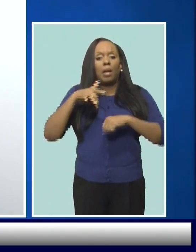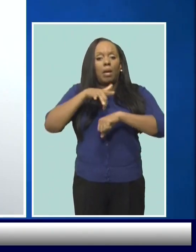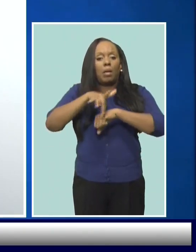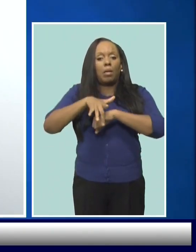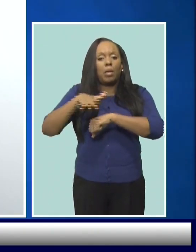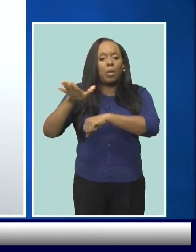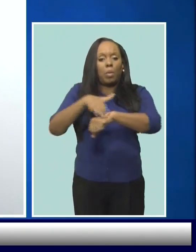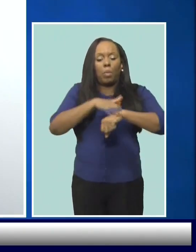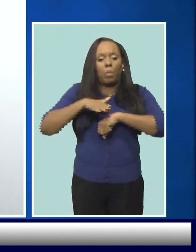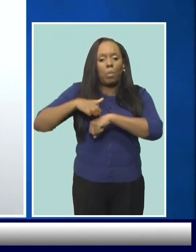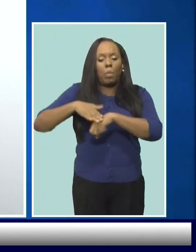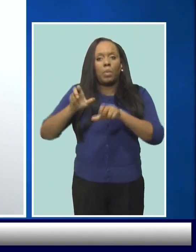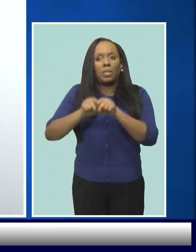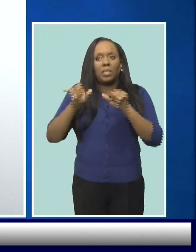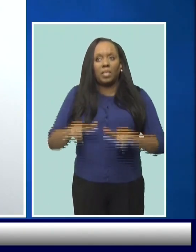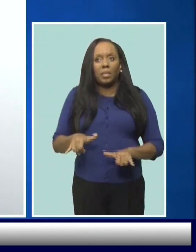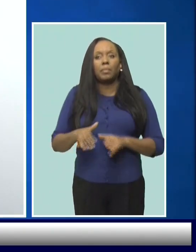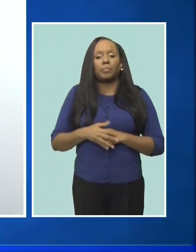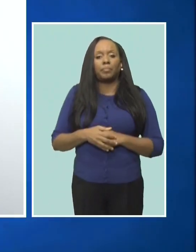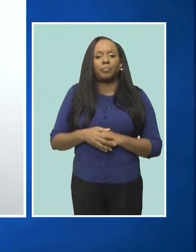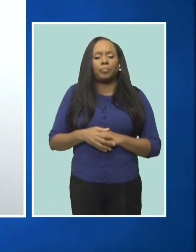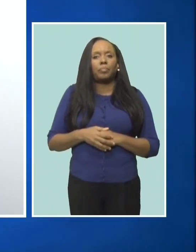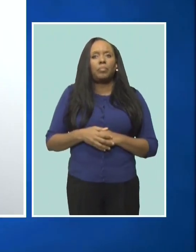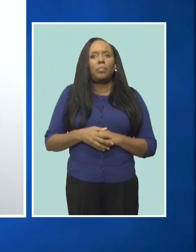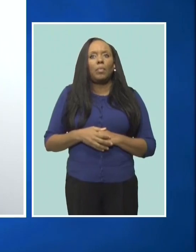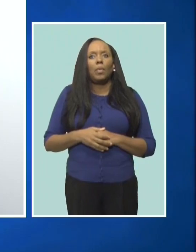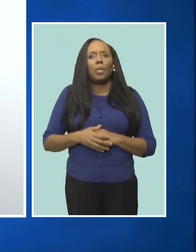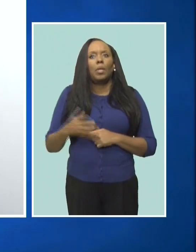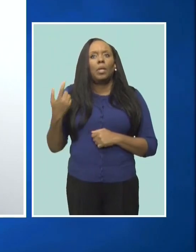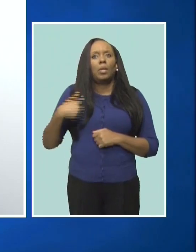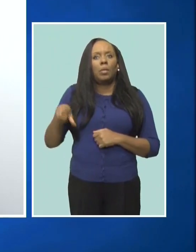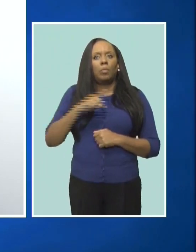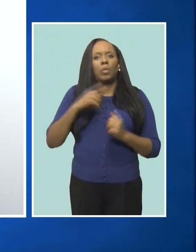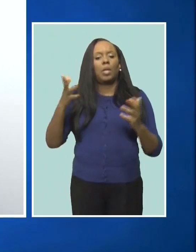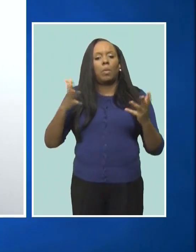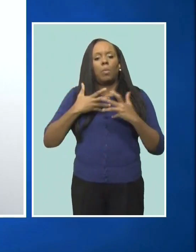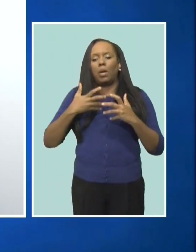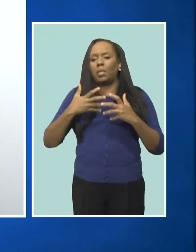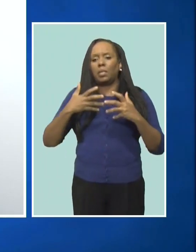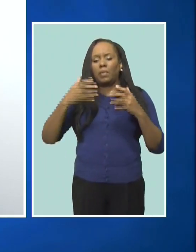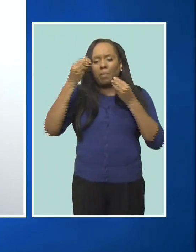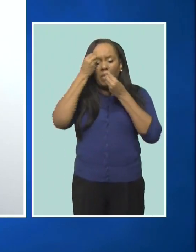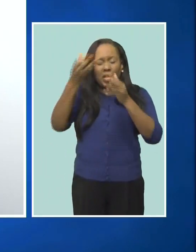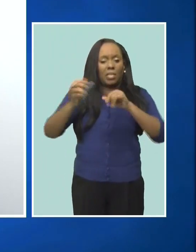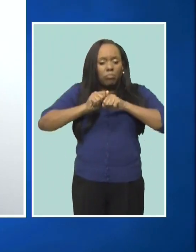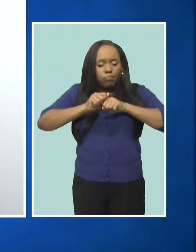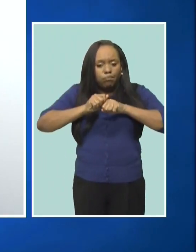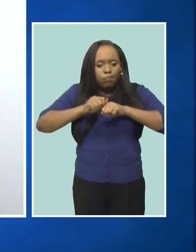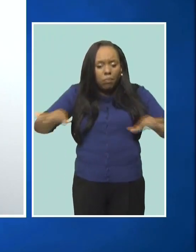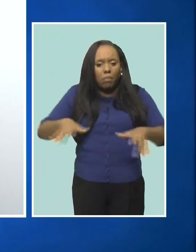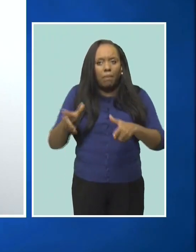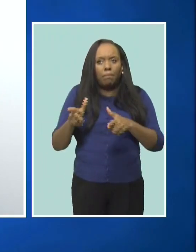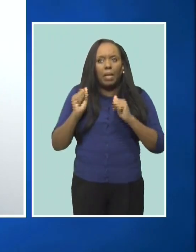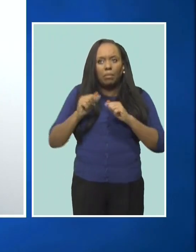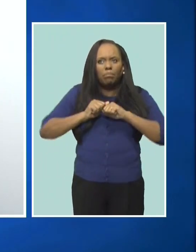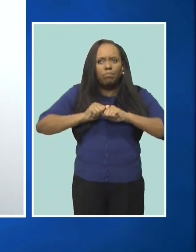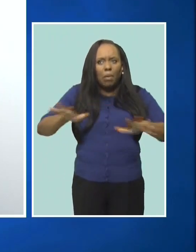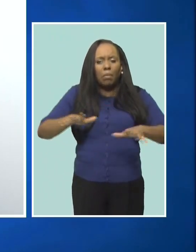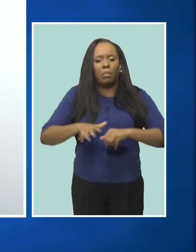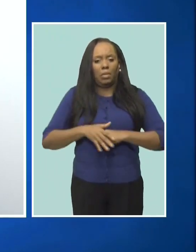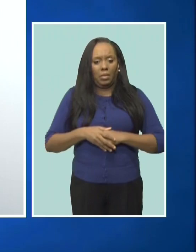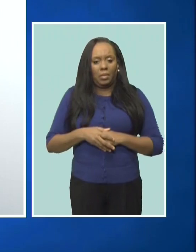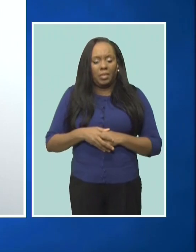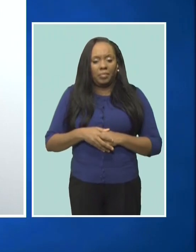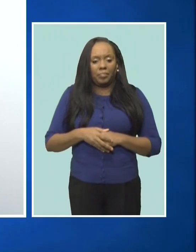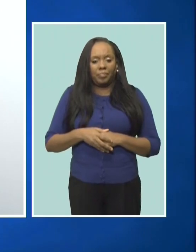Is a mechanism designed to disseminate information rapidly on what we call new psychotic substances,